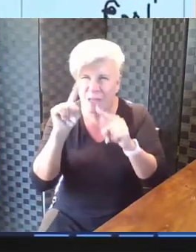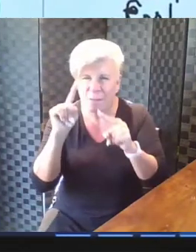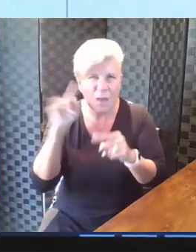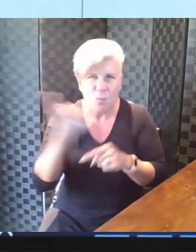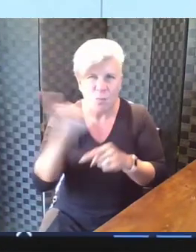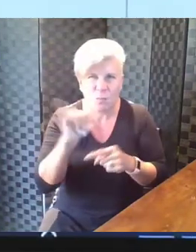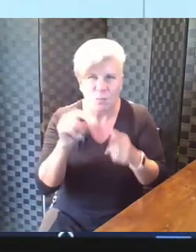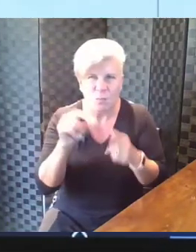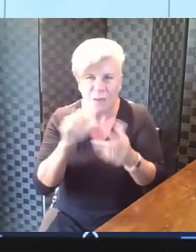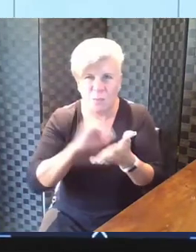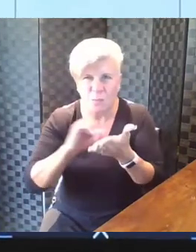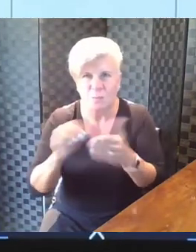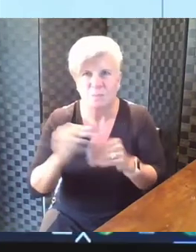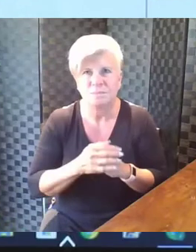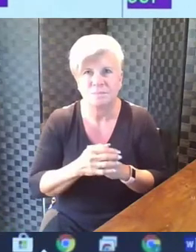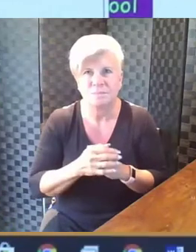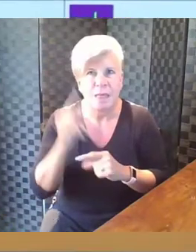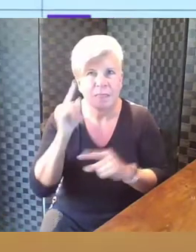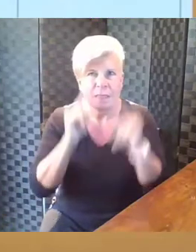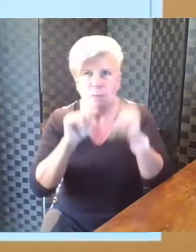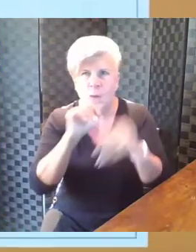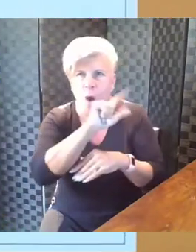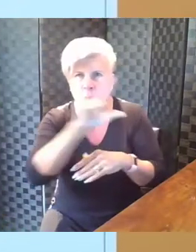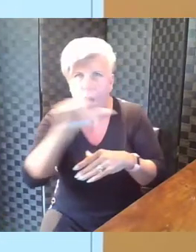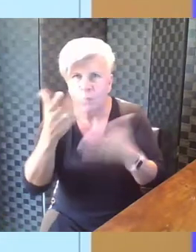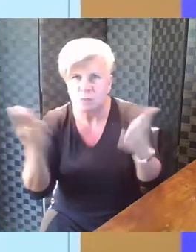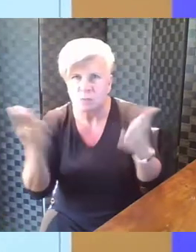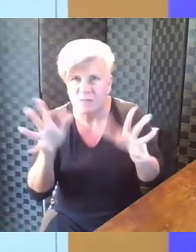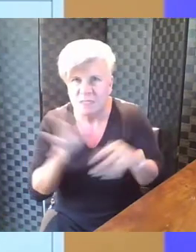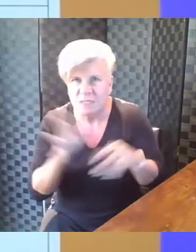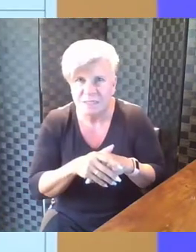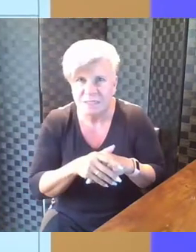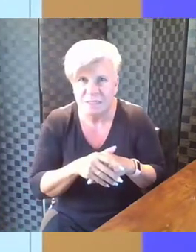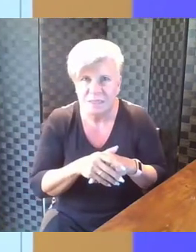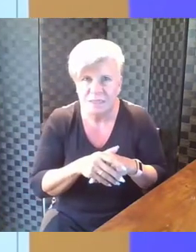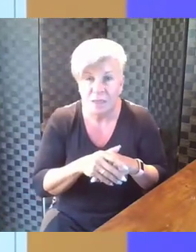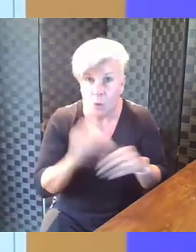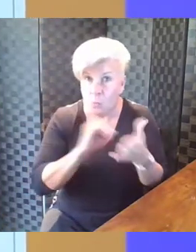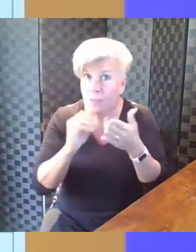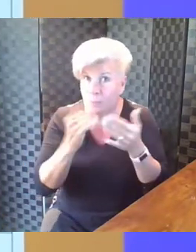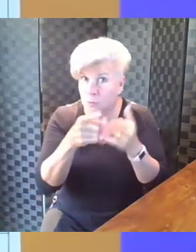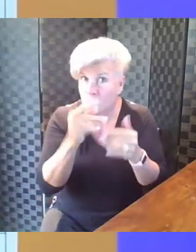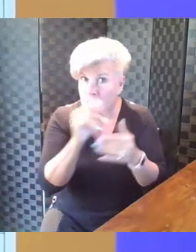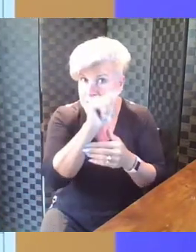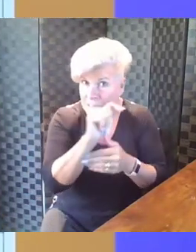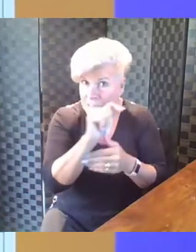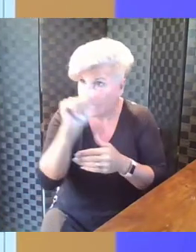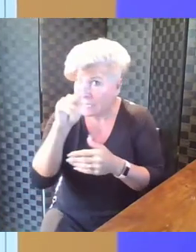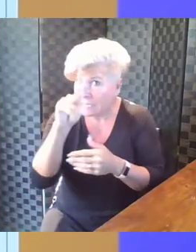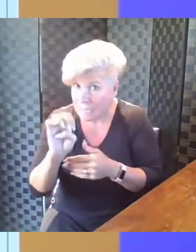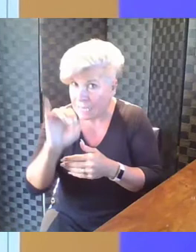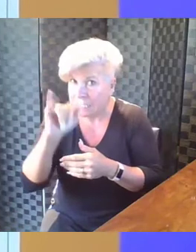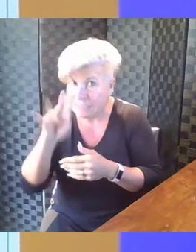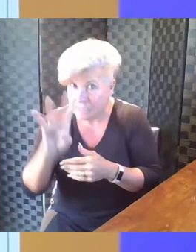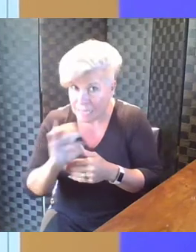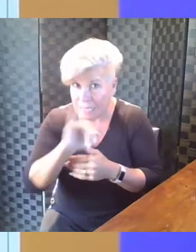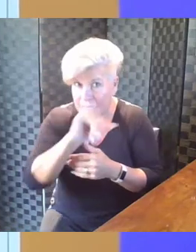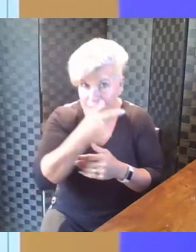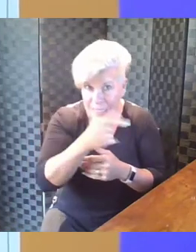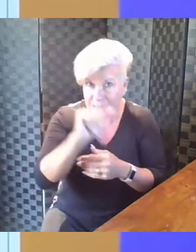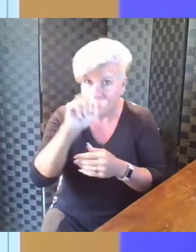I already have 35 words. And I know there's a lot more I can do. I think I'm going to get to 50. It's so easy to rhyme. This is going to get your brain thinking